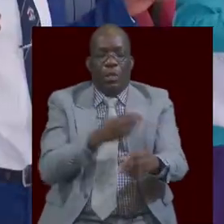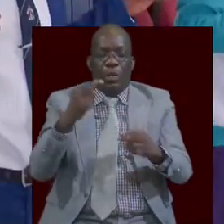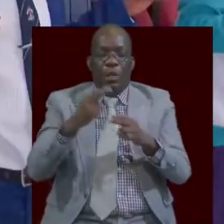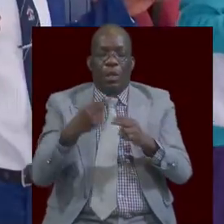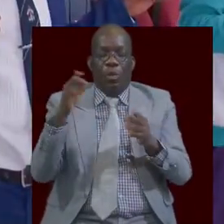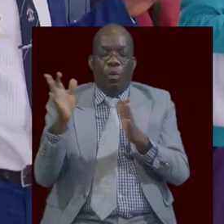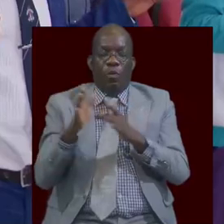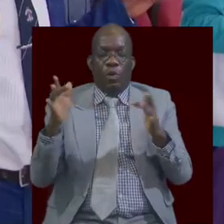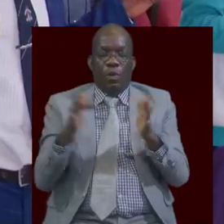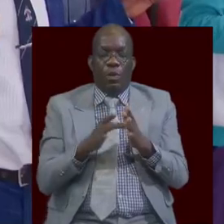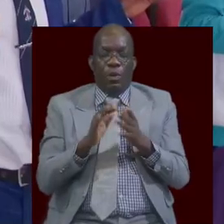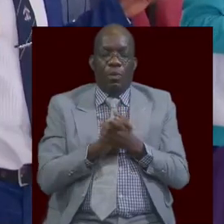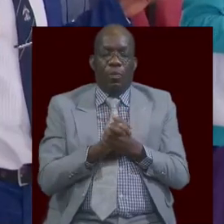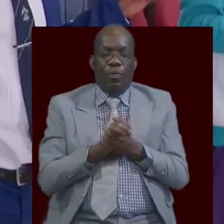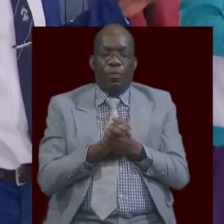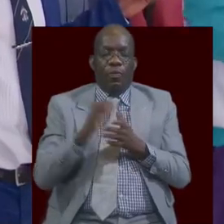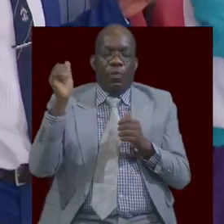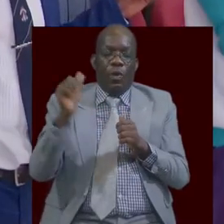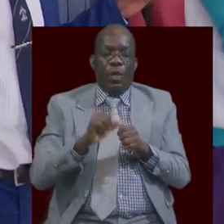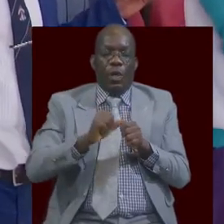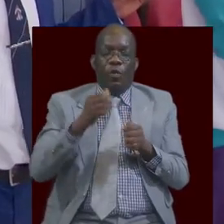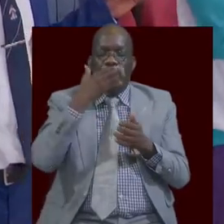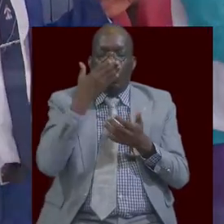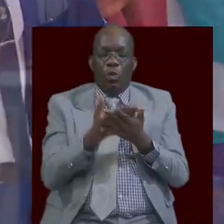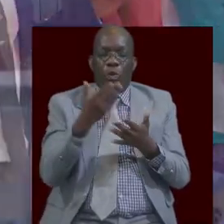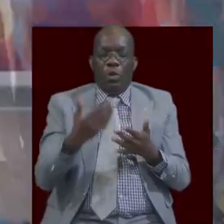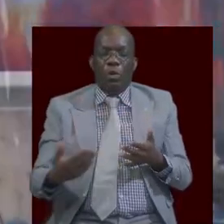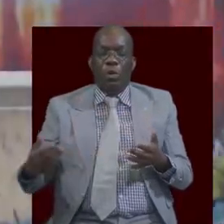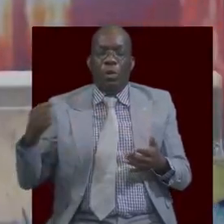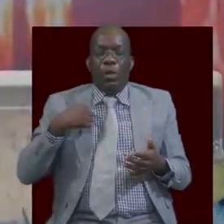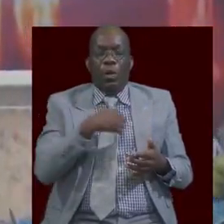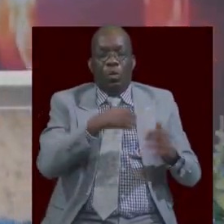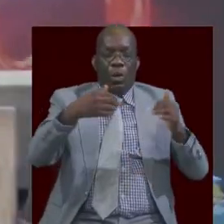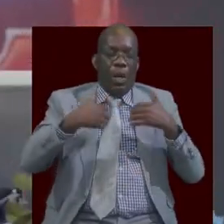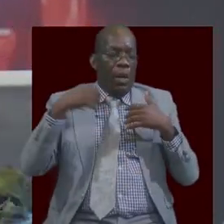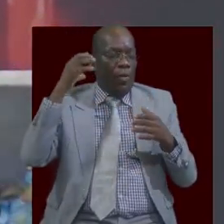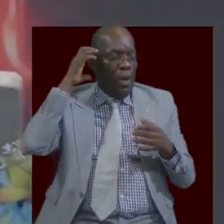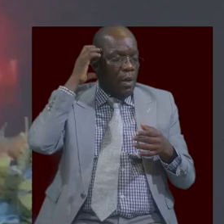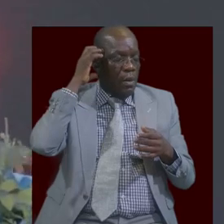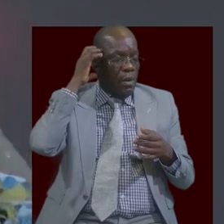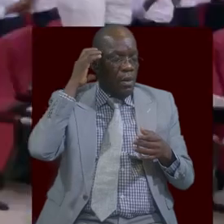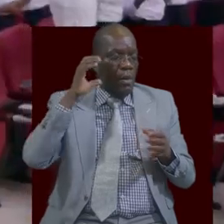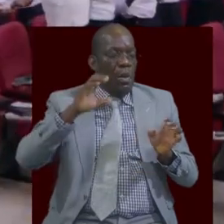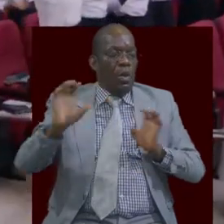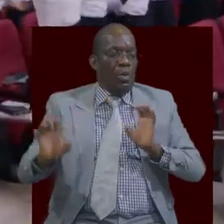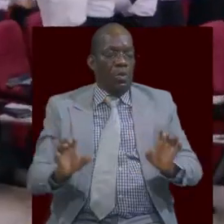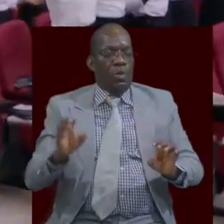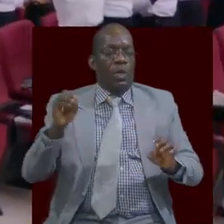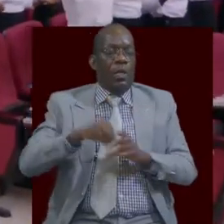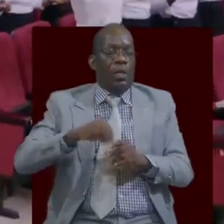Jesus, every good thing we have heard, reproduce in